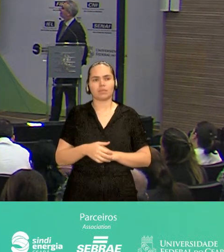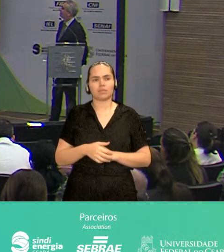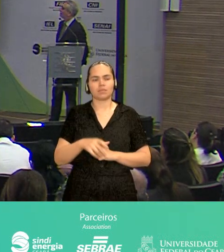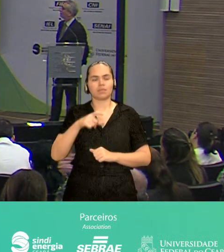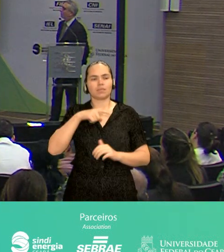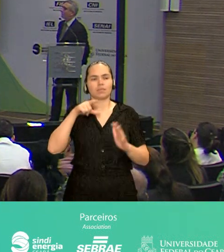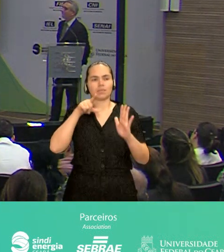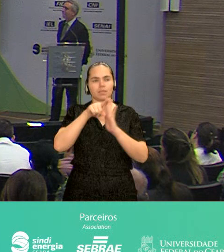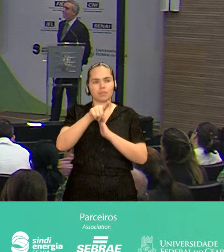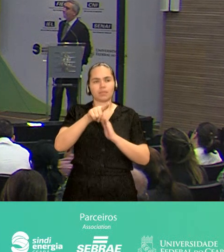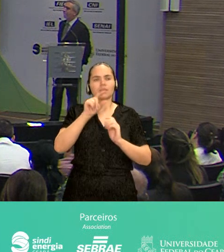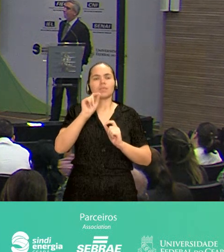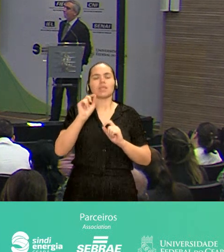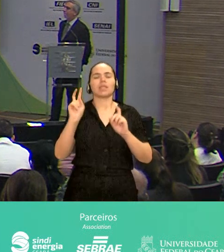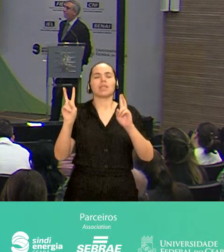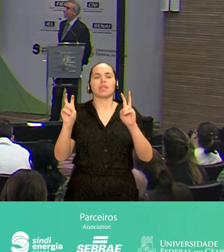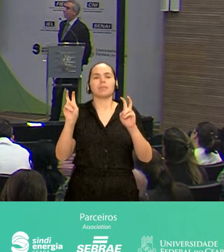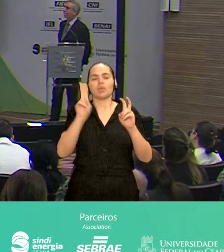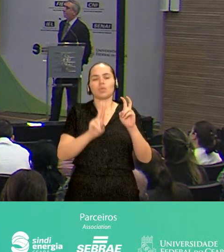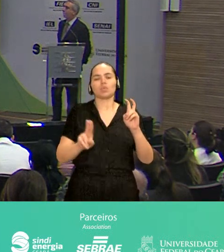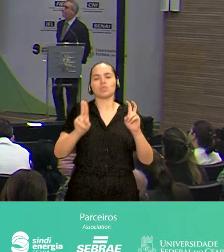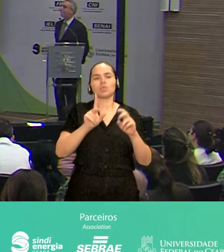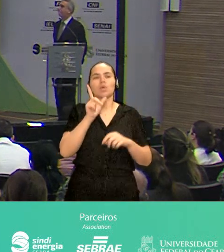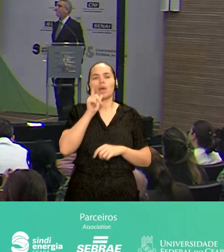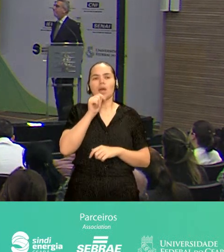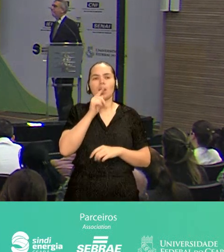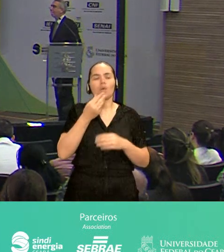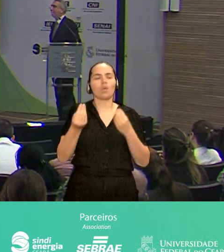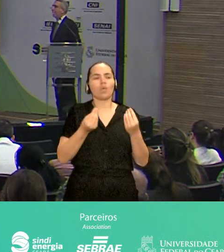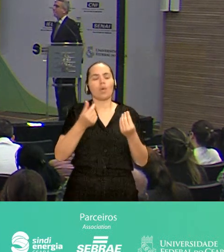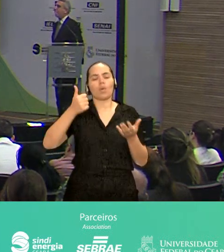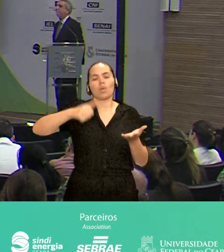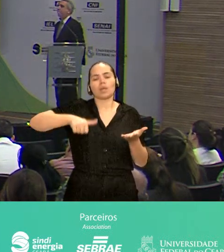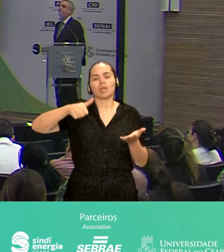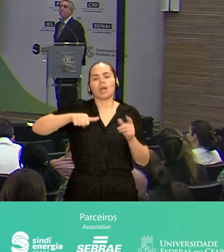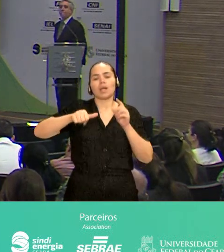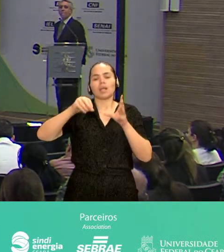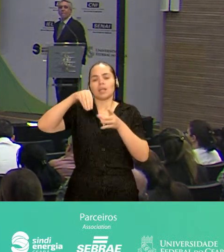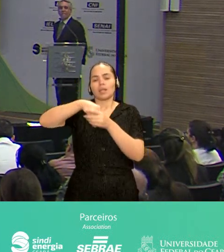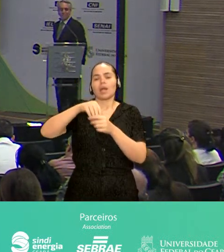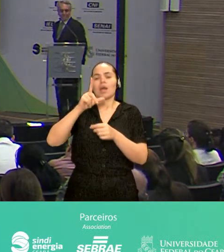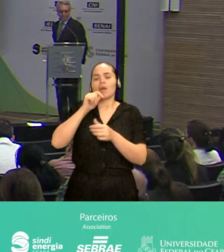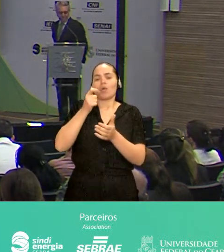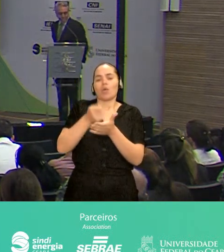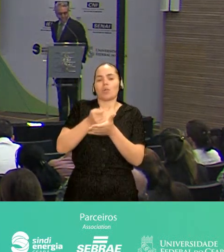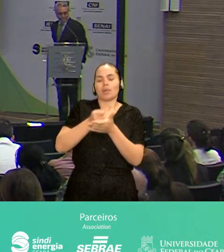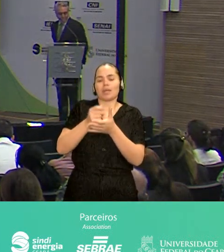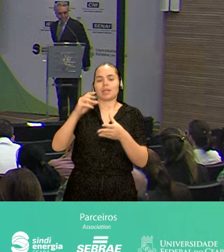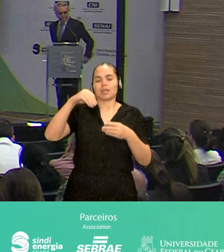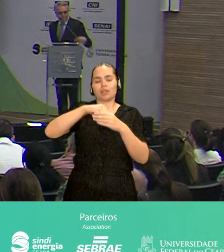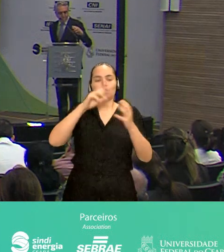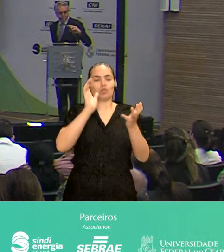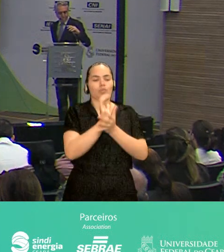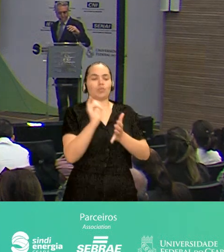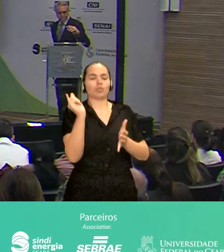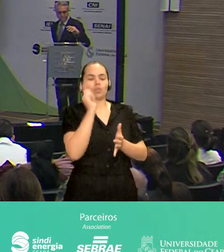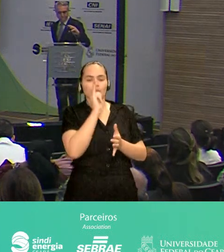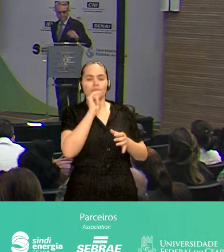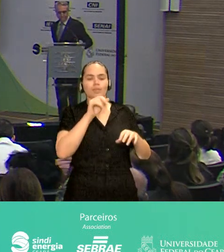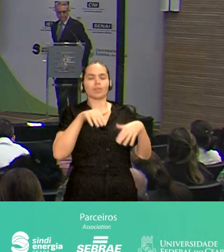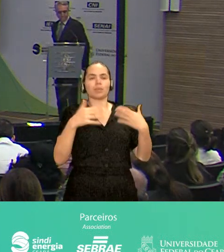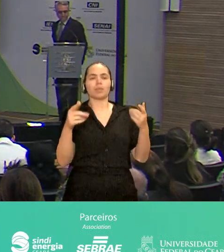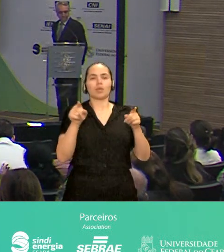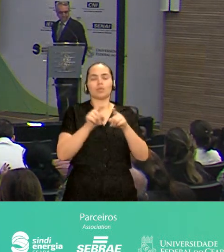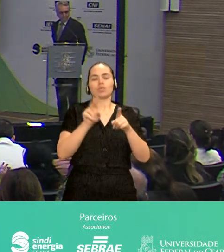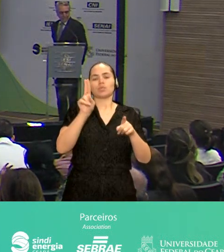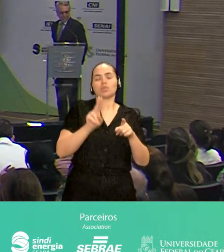uma about the pergunta water aqui quality sobre o uso da água, né? Qual a demanded qualidade in da the água electrolyzers exigida and nos what is the consumption eletrodizadores of e qual water? o consumo